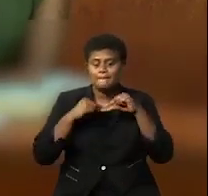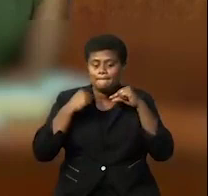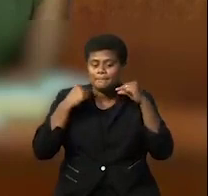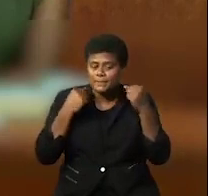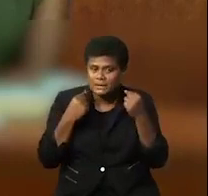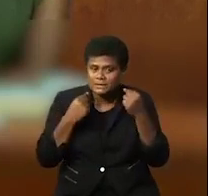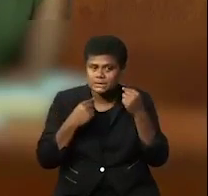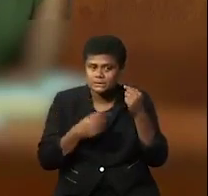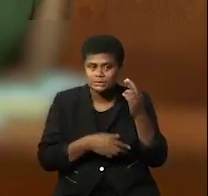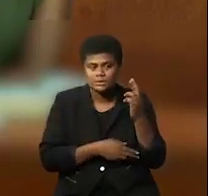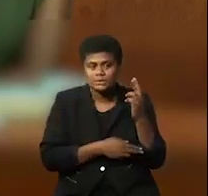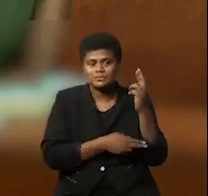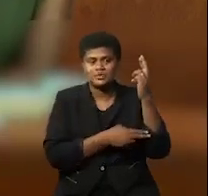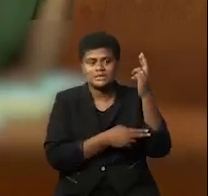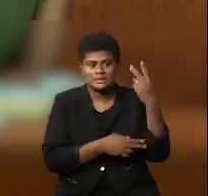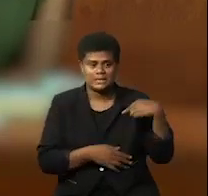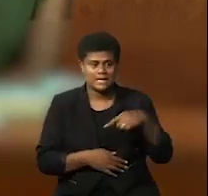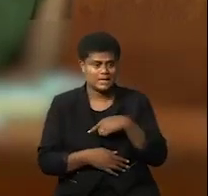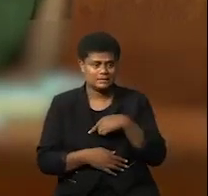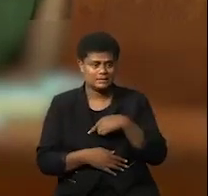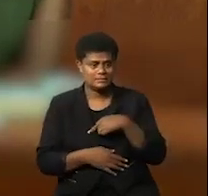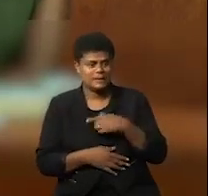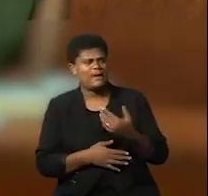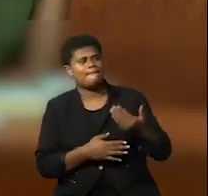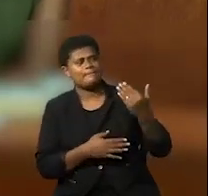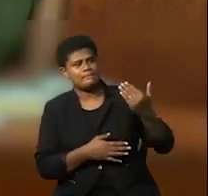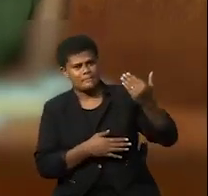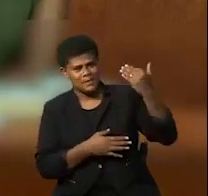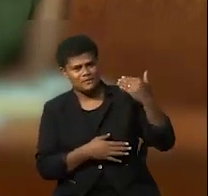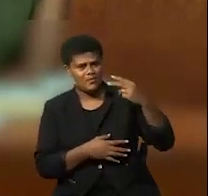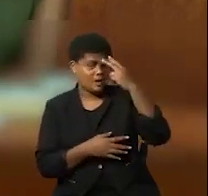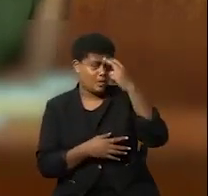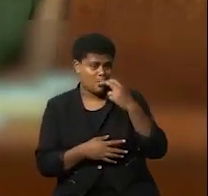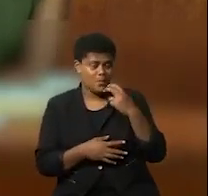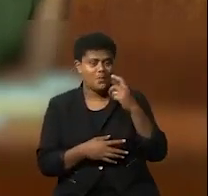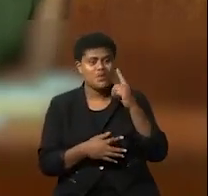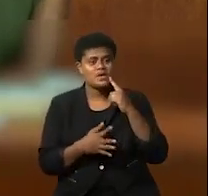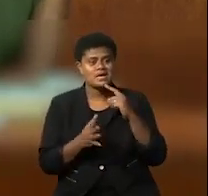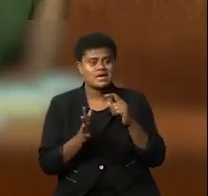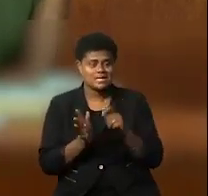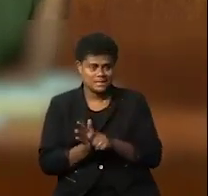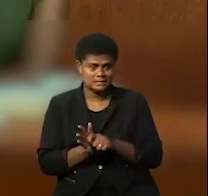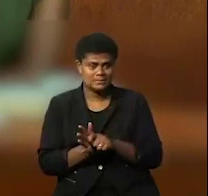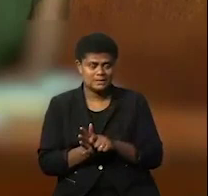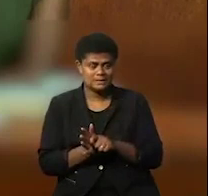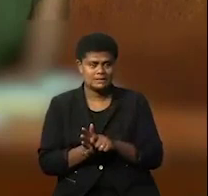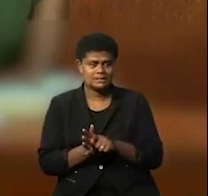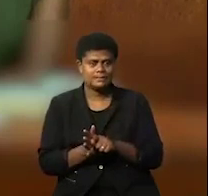the presence of God. You ask the question, where is the sinner? The sinner is outside of